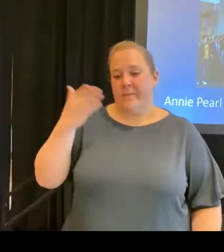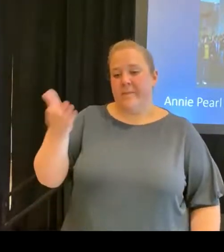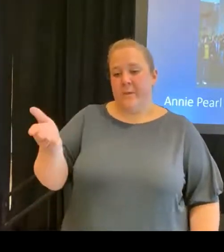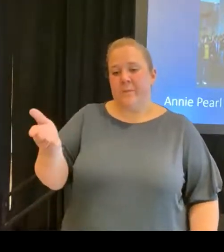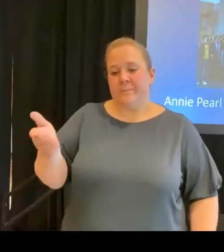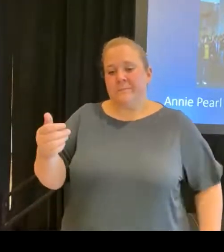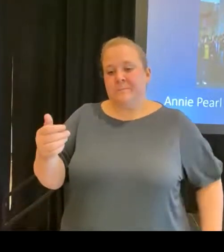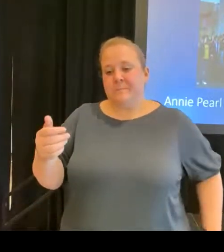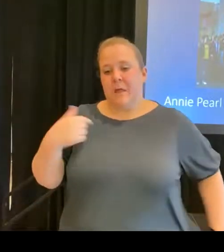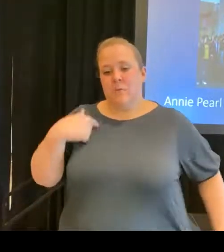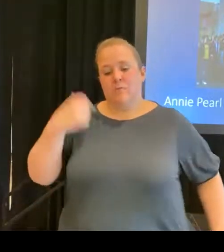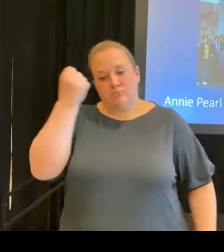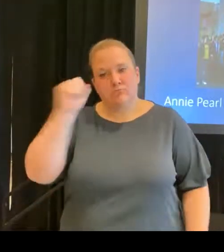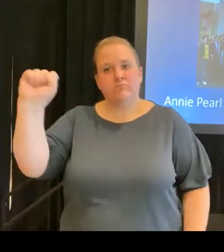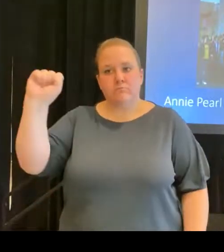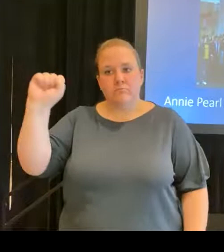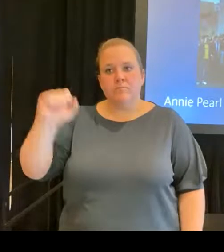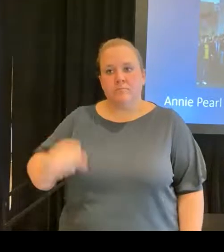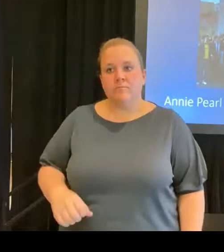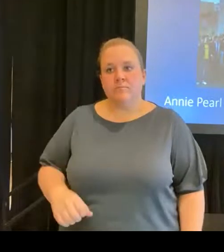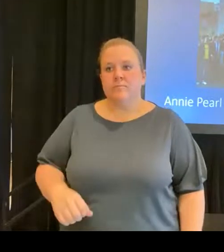there demonstrating.